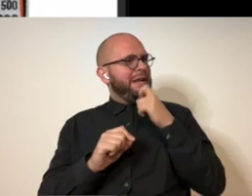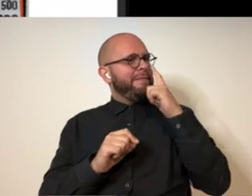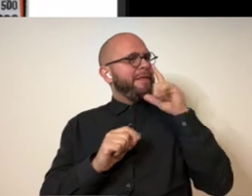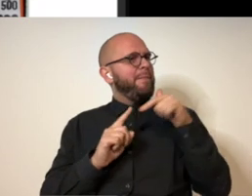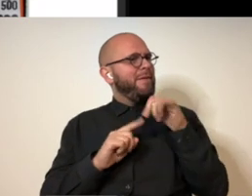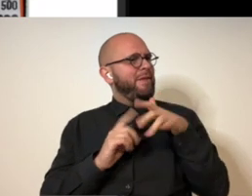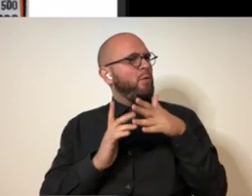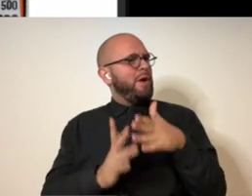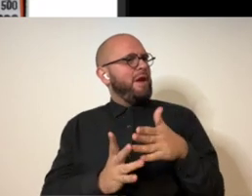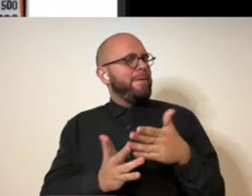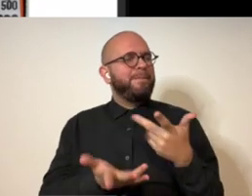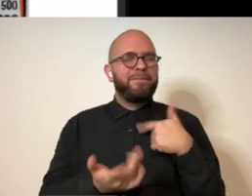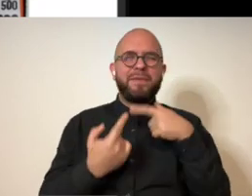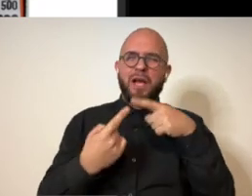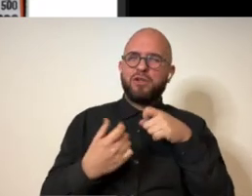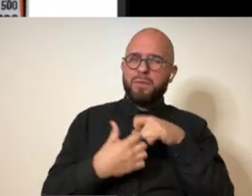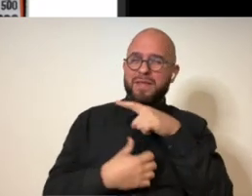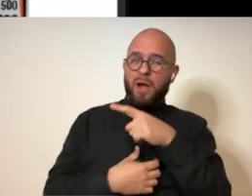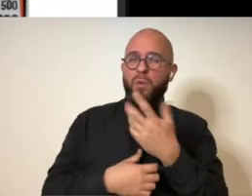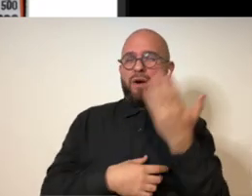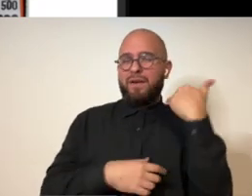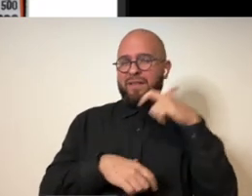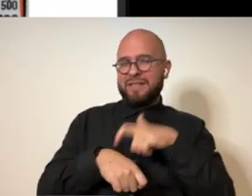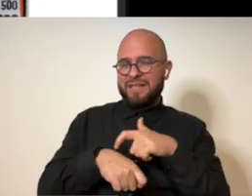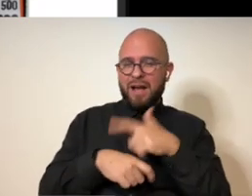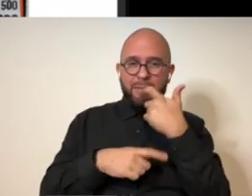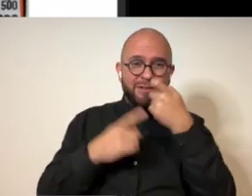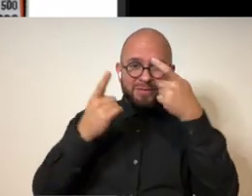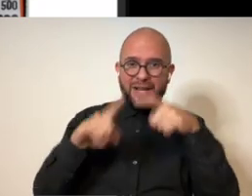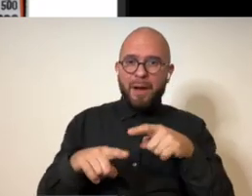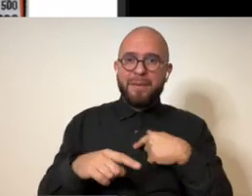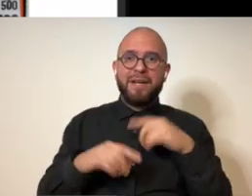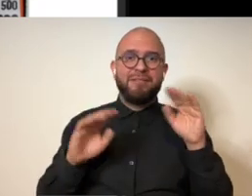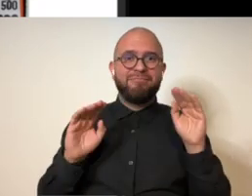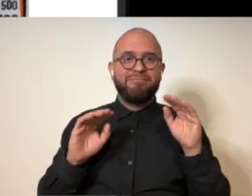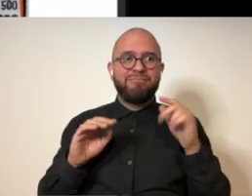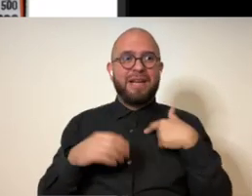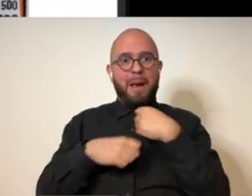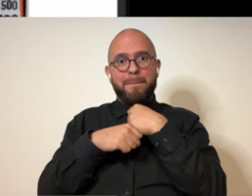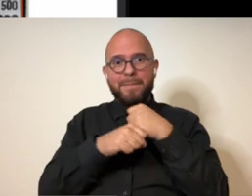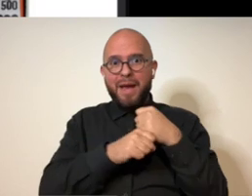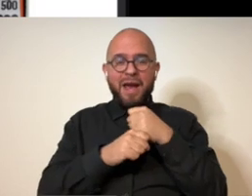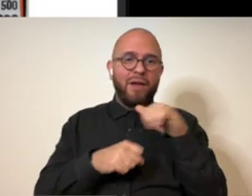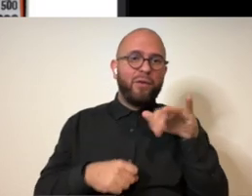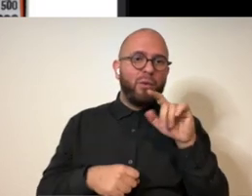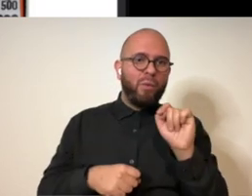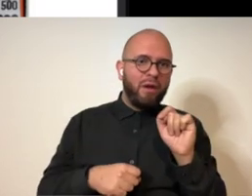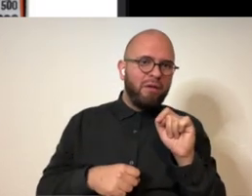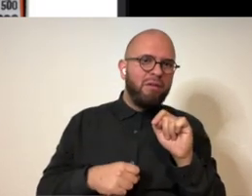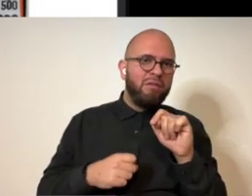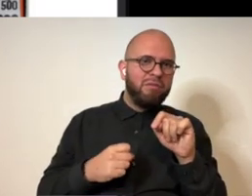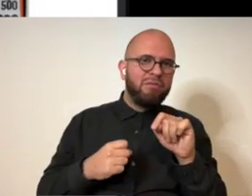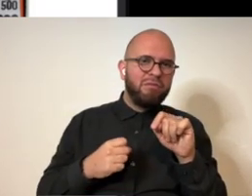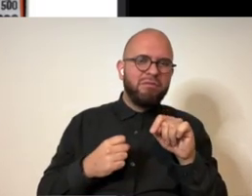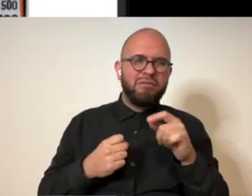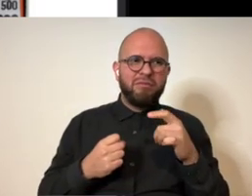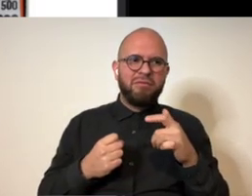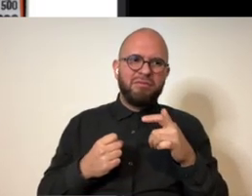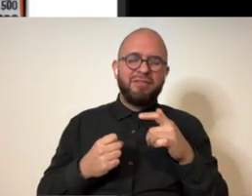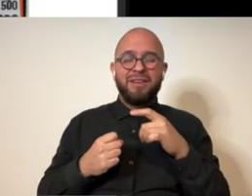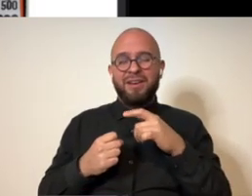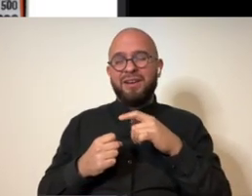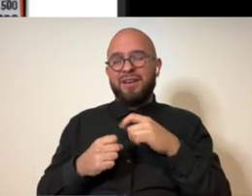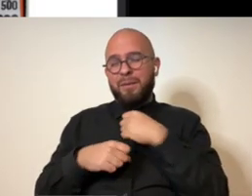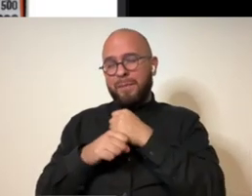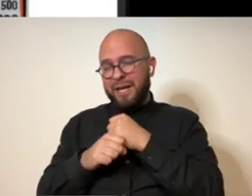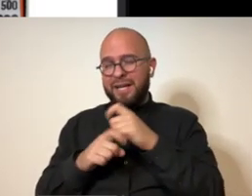just, oh, you didn't necessarily think about it that way. I struggled with this one at the time because I made the quilt.